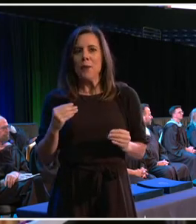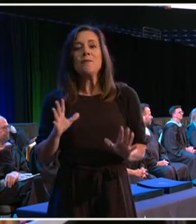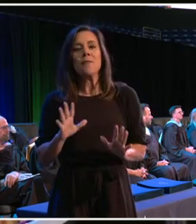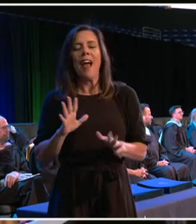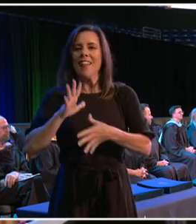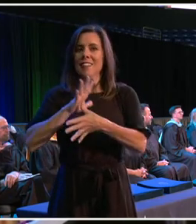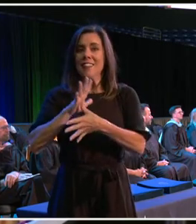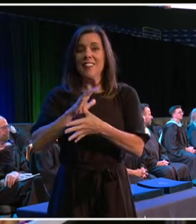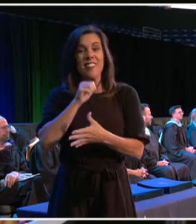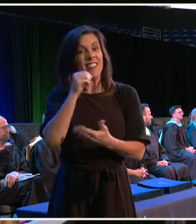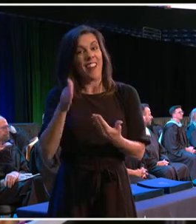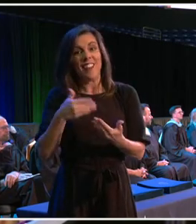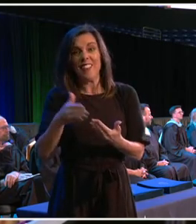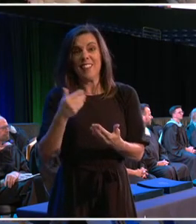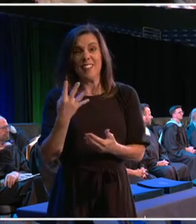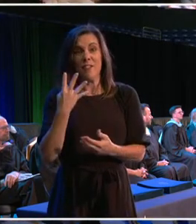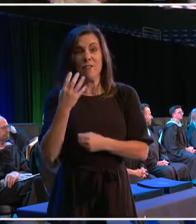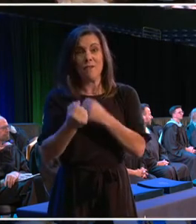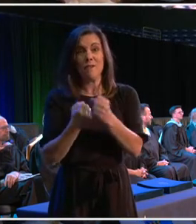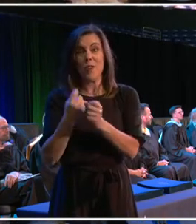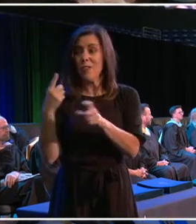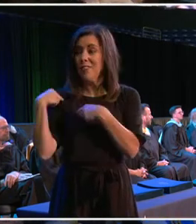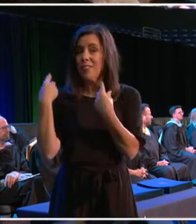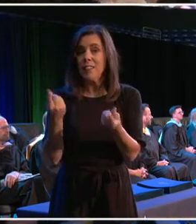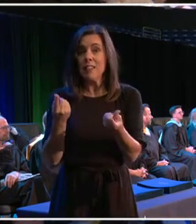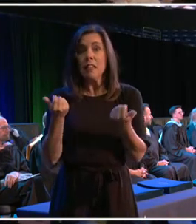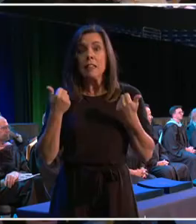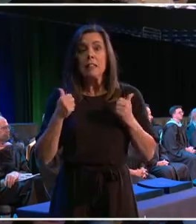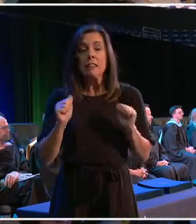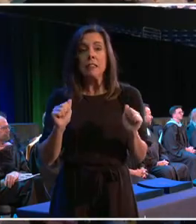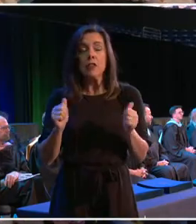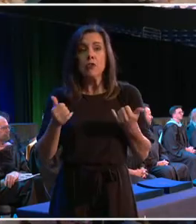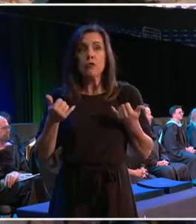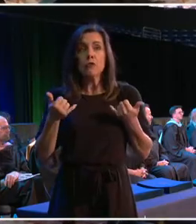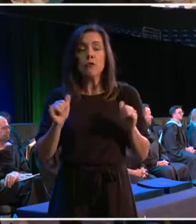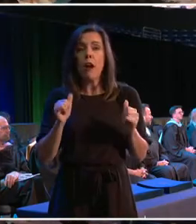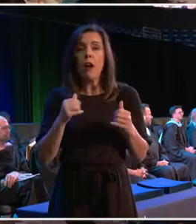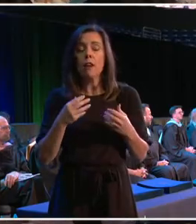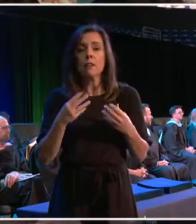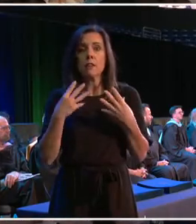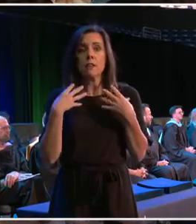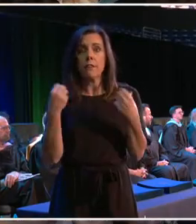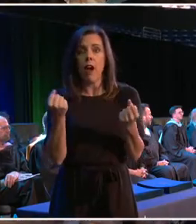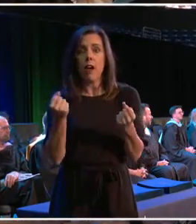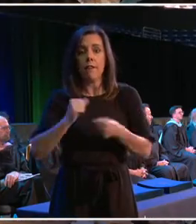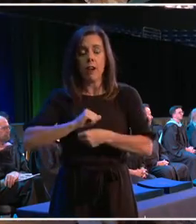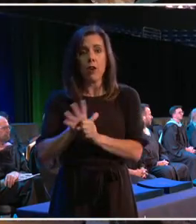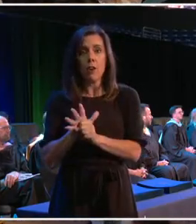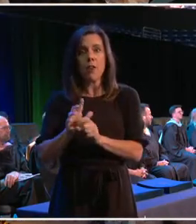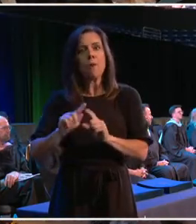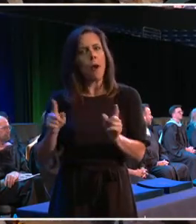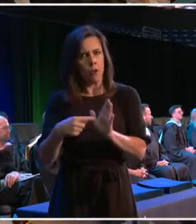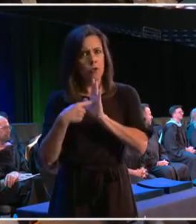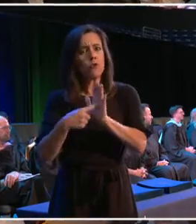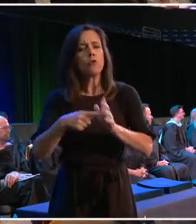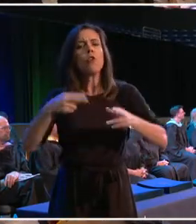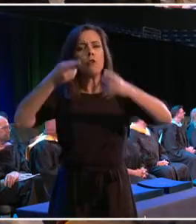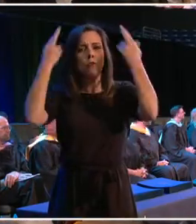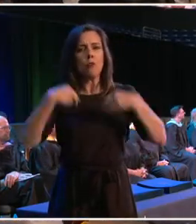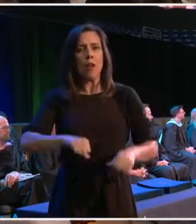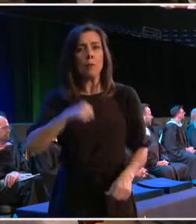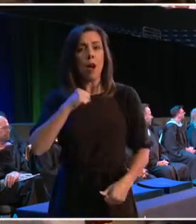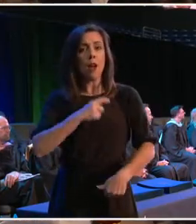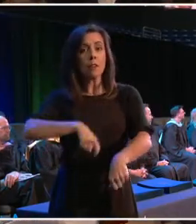Seniors, it's not been easy for us for the past 4 years. Still trying to come over COVID-19, but we showed our RAM pride, which stands